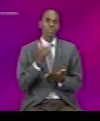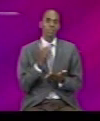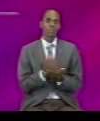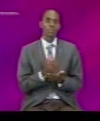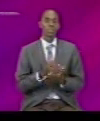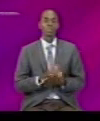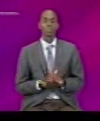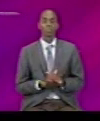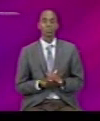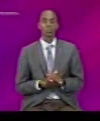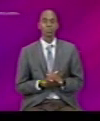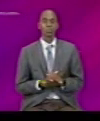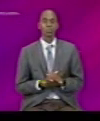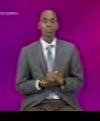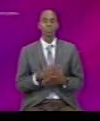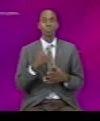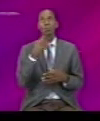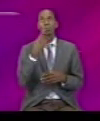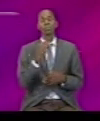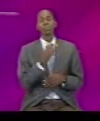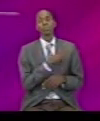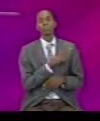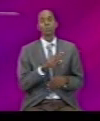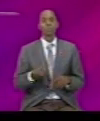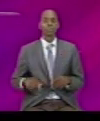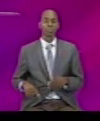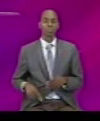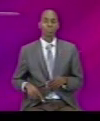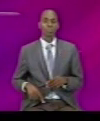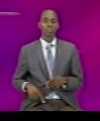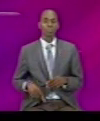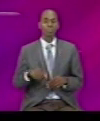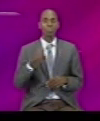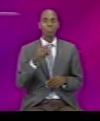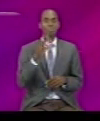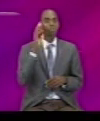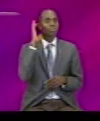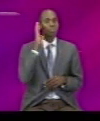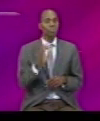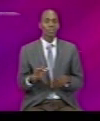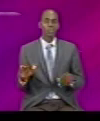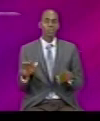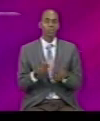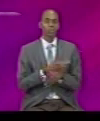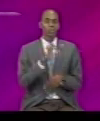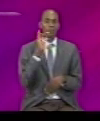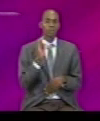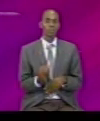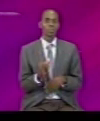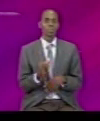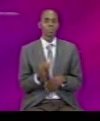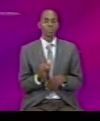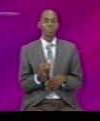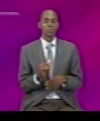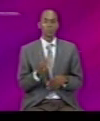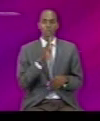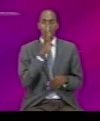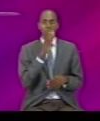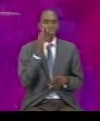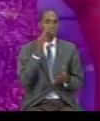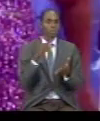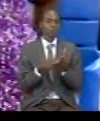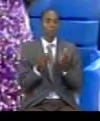Amen. Tell the Lord, you will fully identify with Christ from this